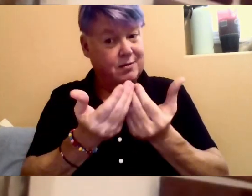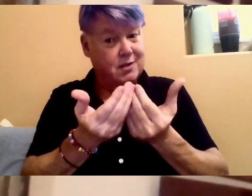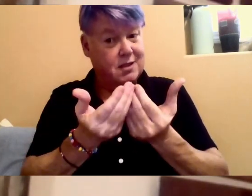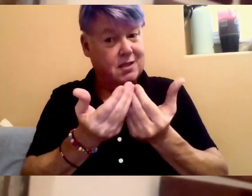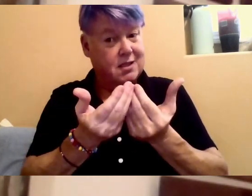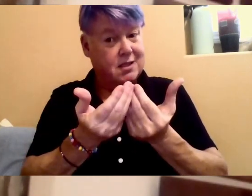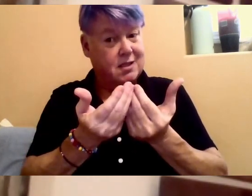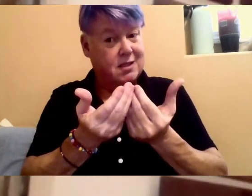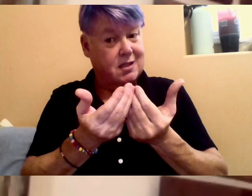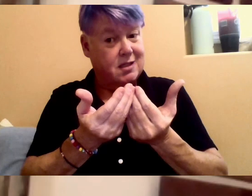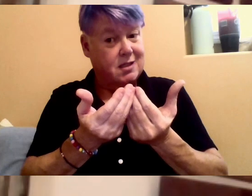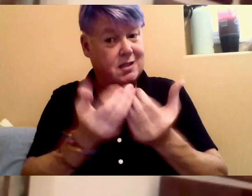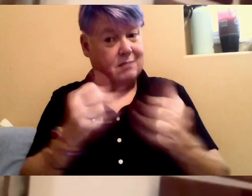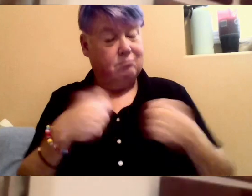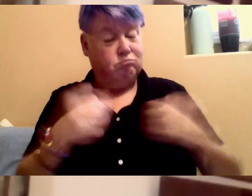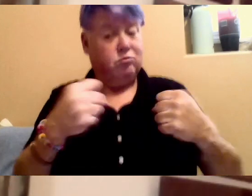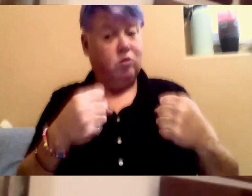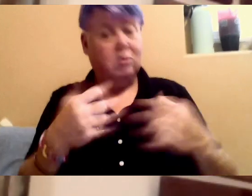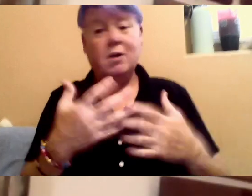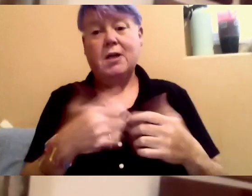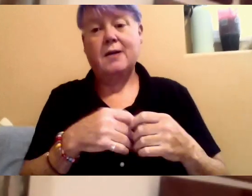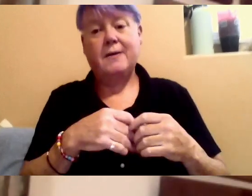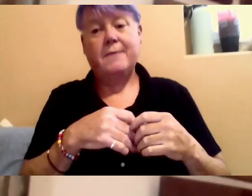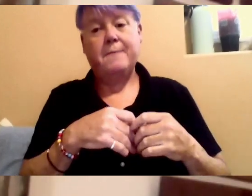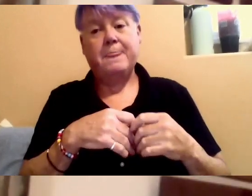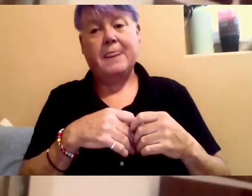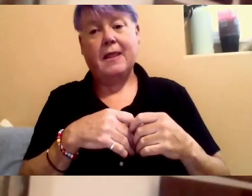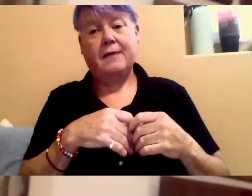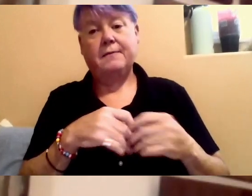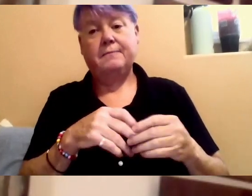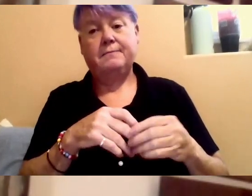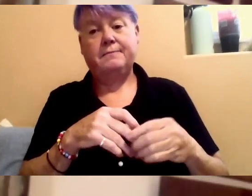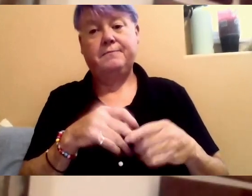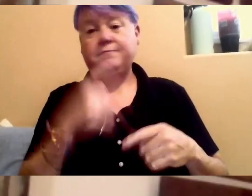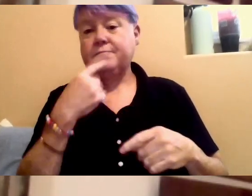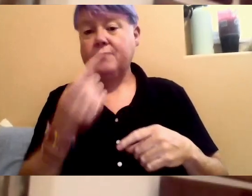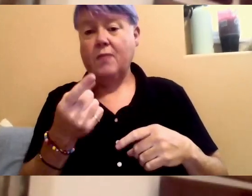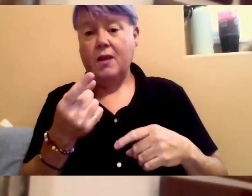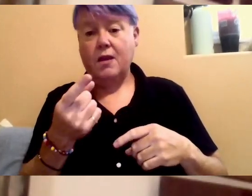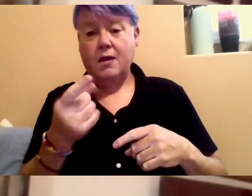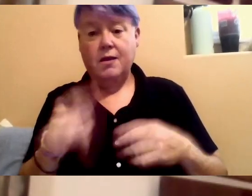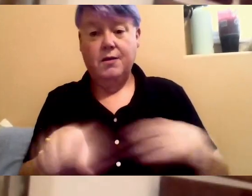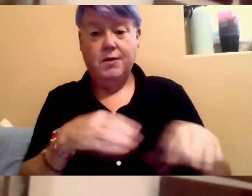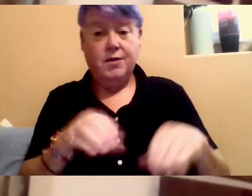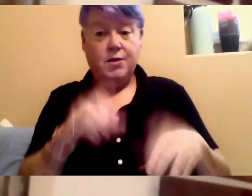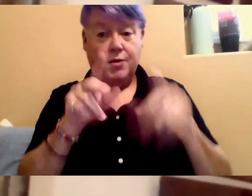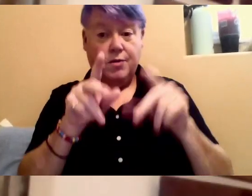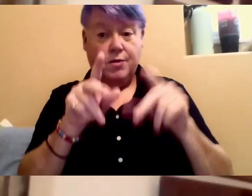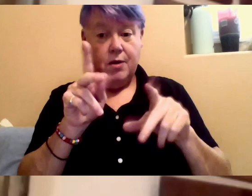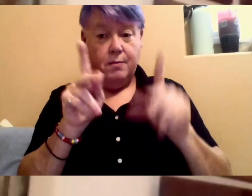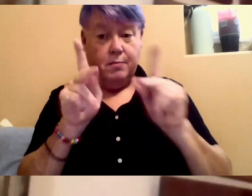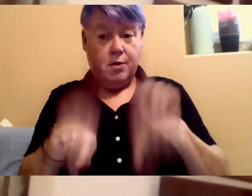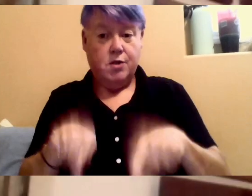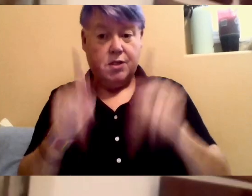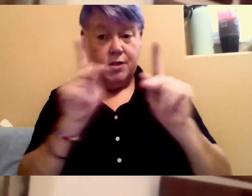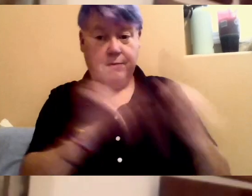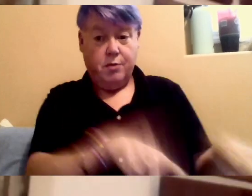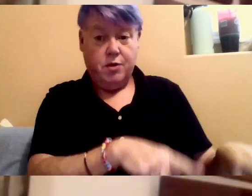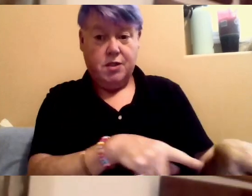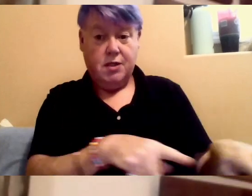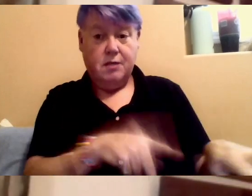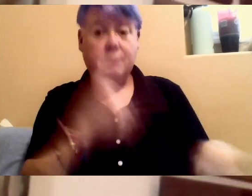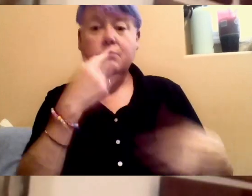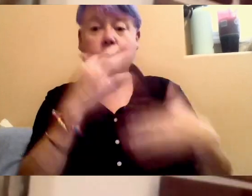CPR. And he said you would do a person-to-person blood transfusion to try and get blood into this